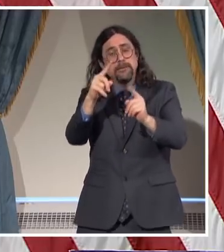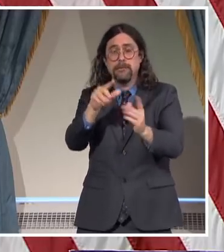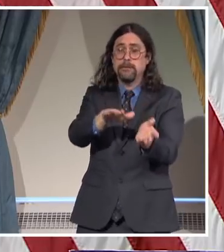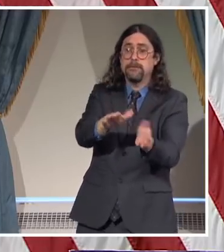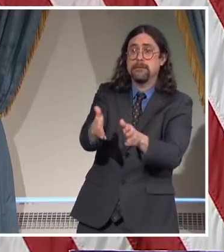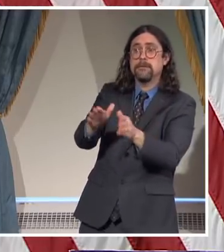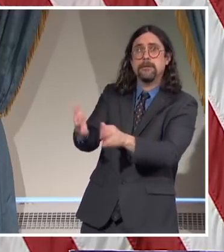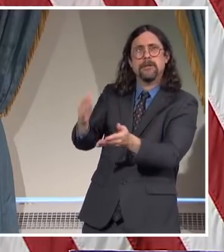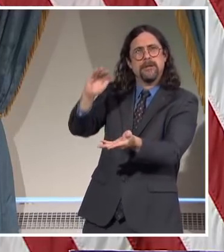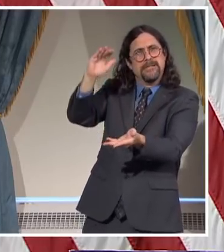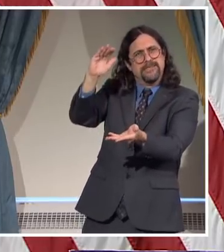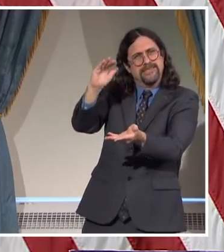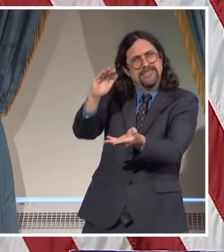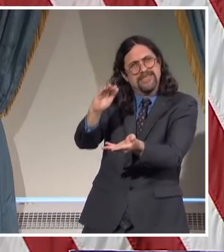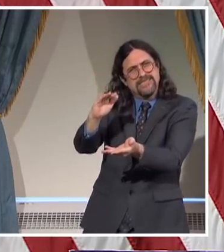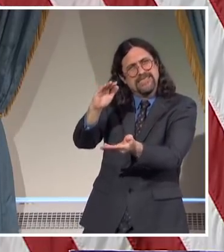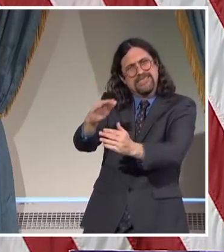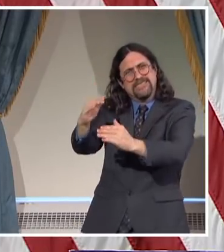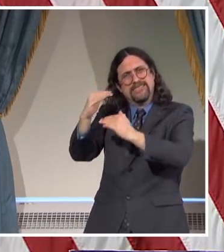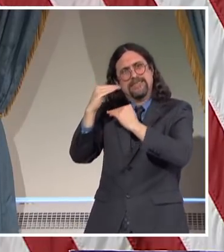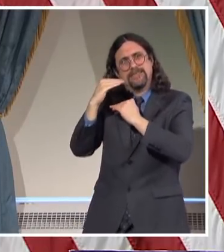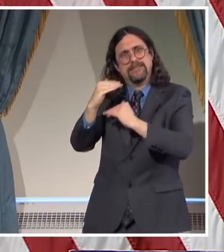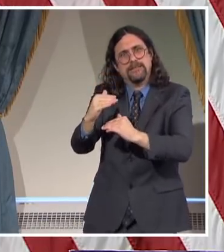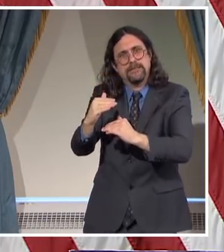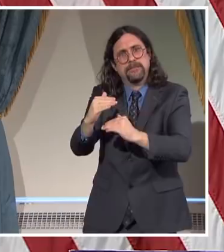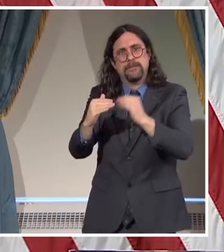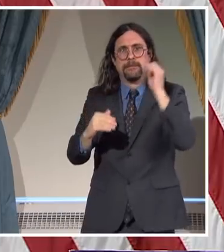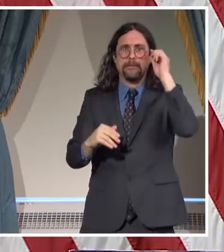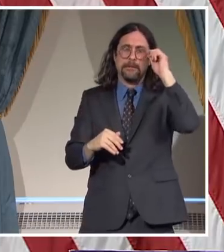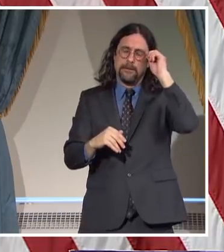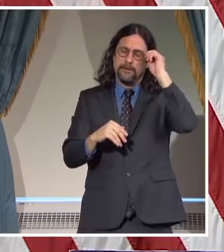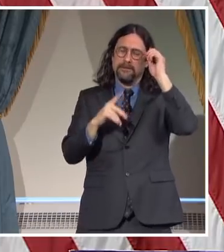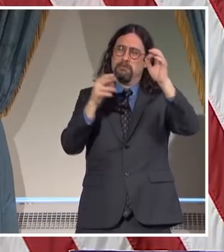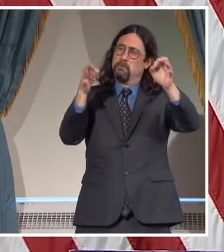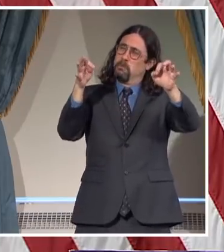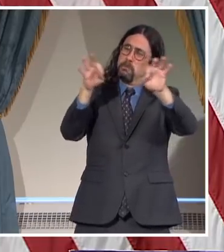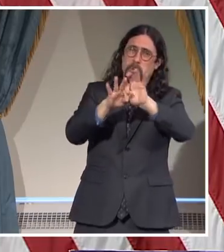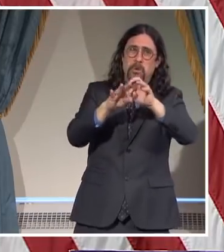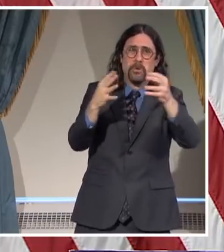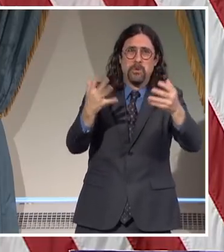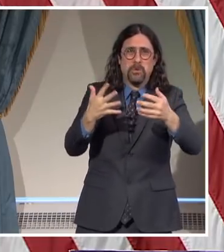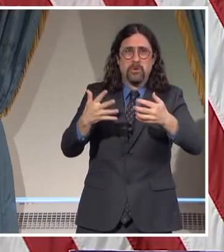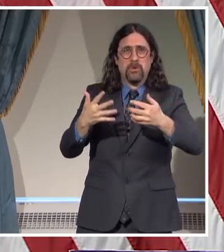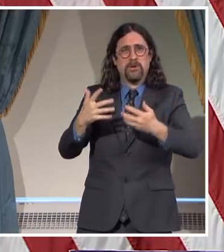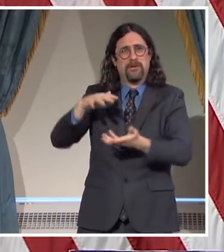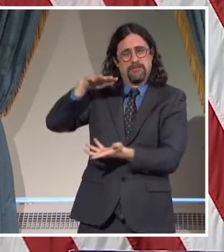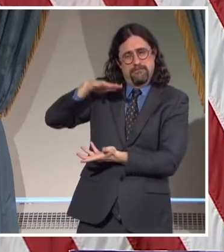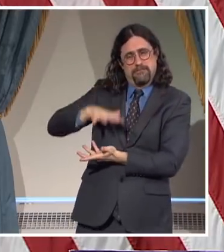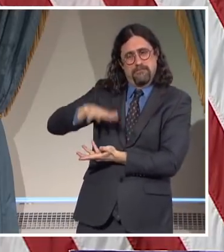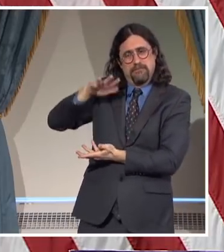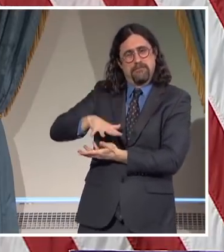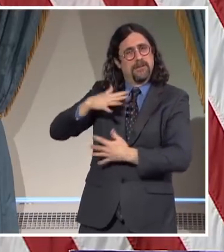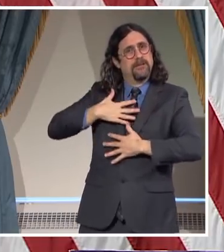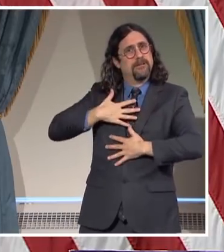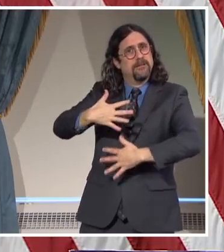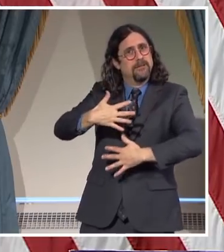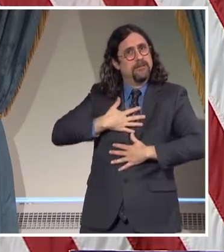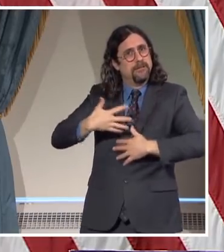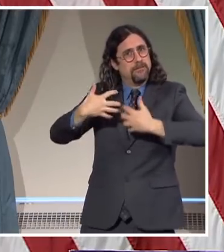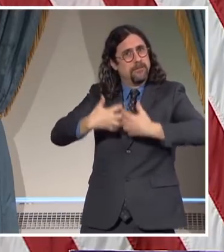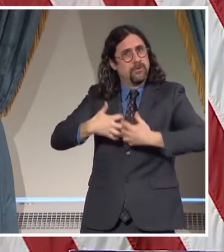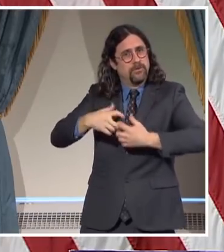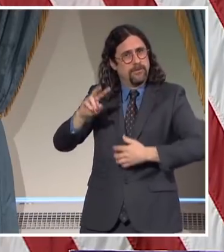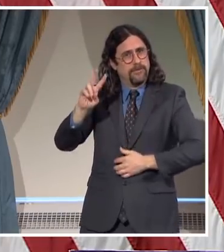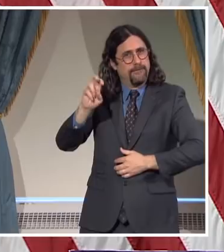most valuable item, the single most valuable piece of equipment in this fight ahead. And we can say, compared to